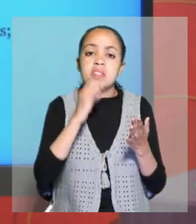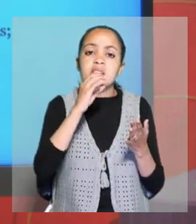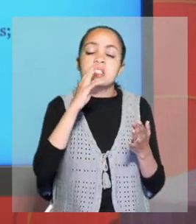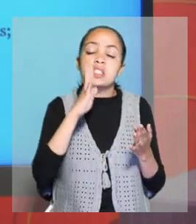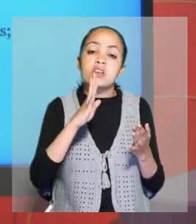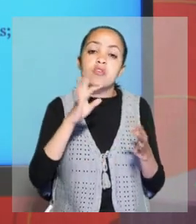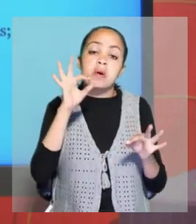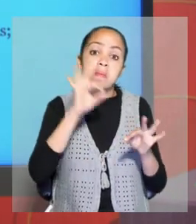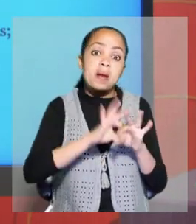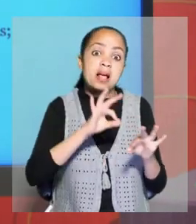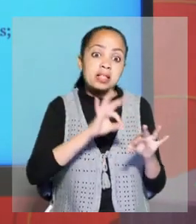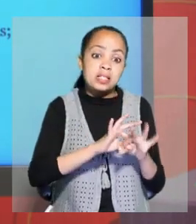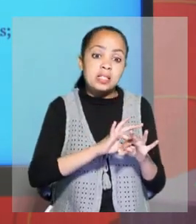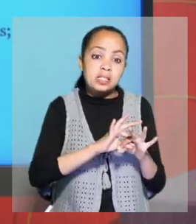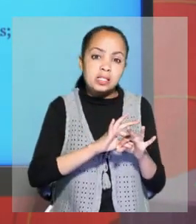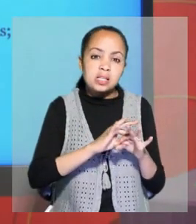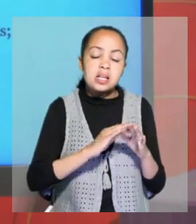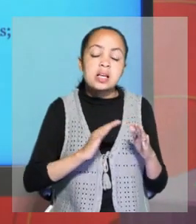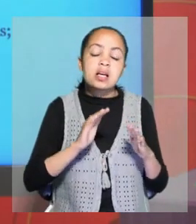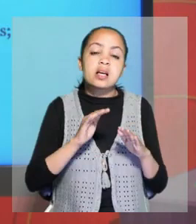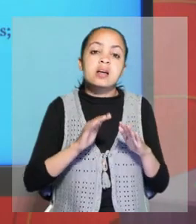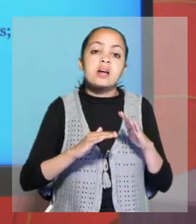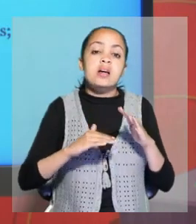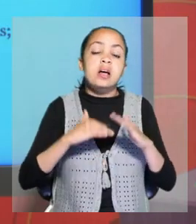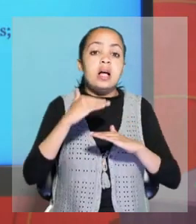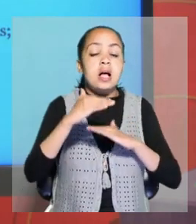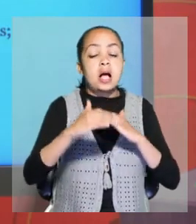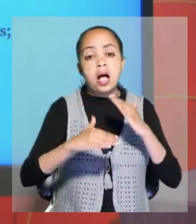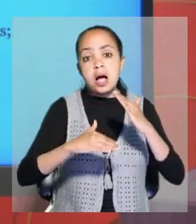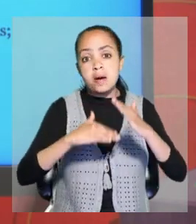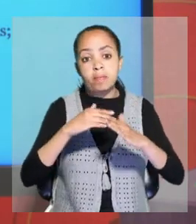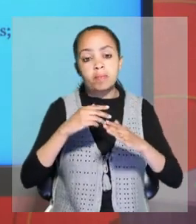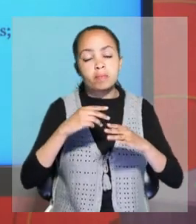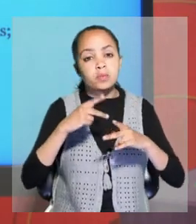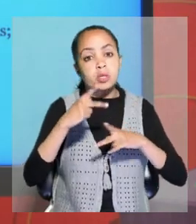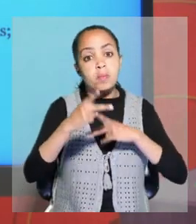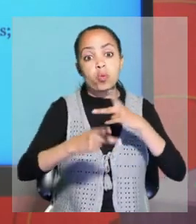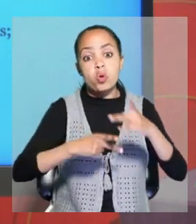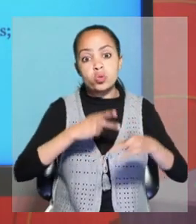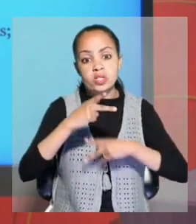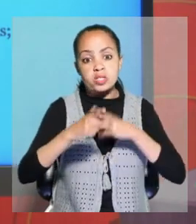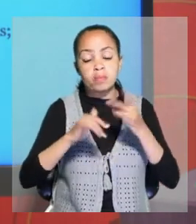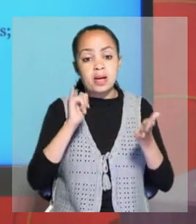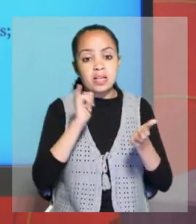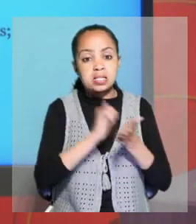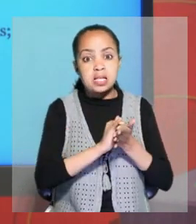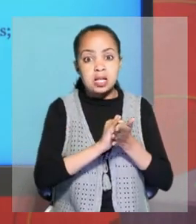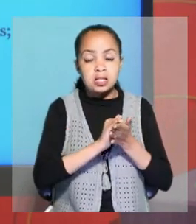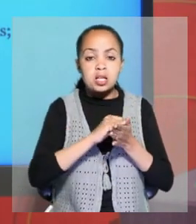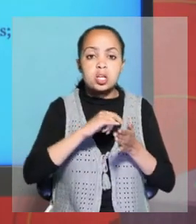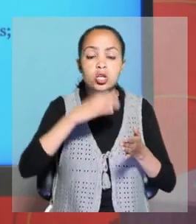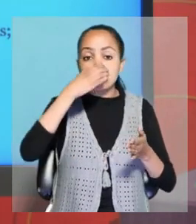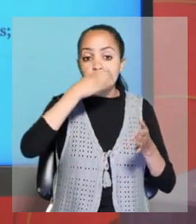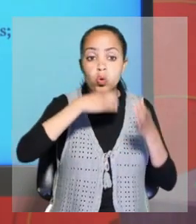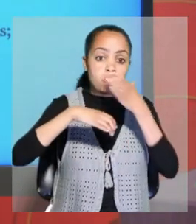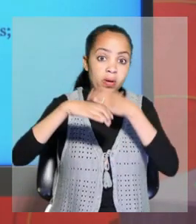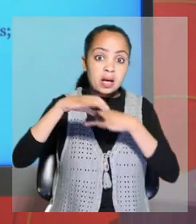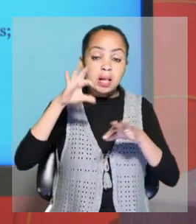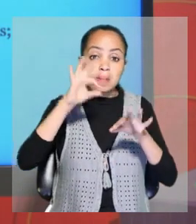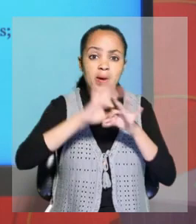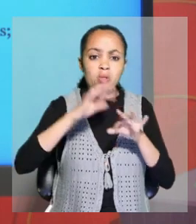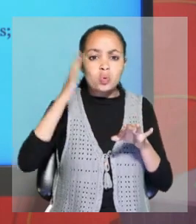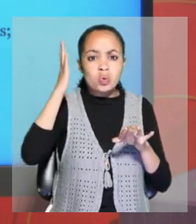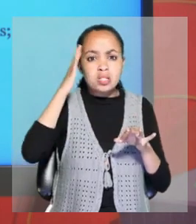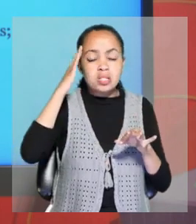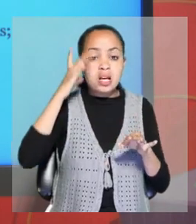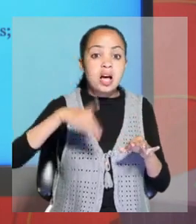C4 plants overcome the process of photorespiration. By that, tropical plants are considered as